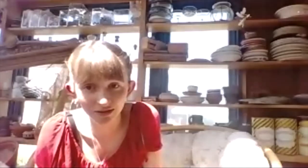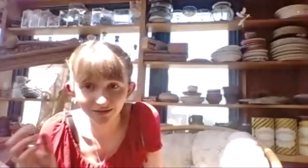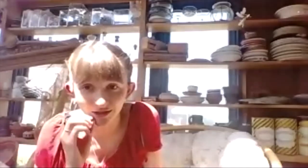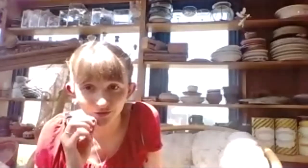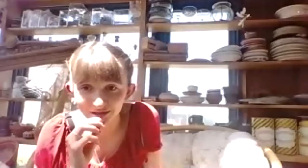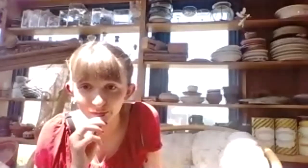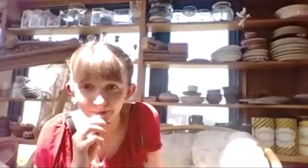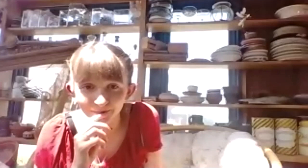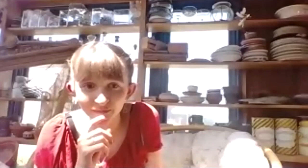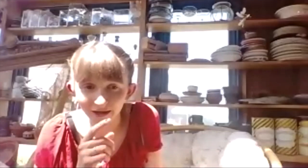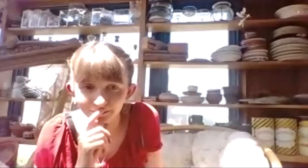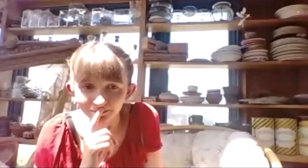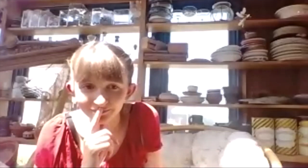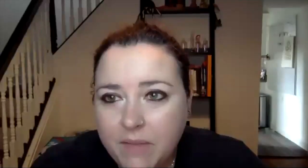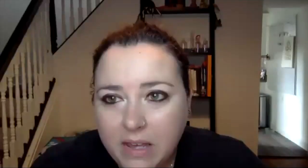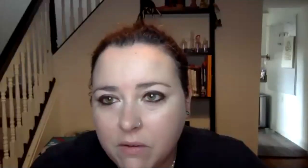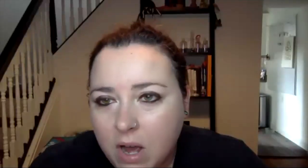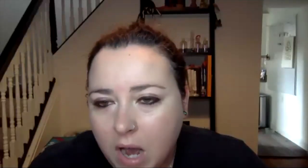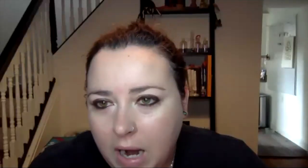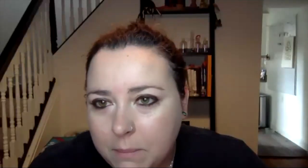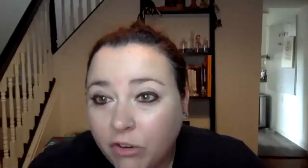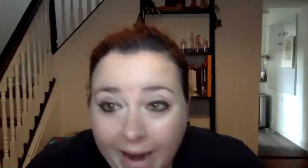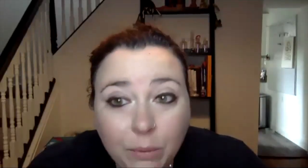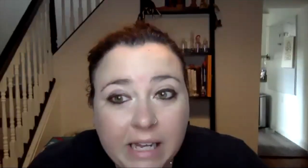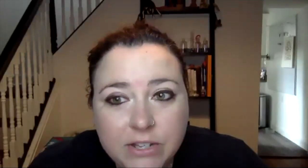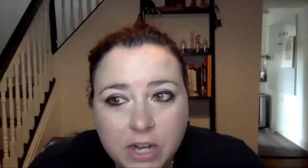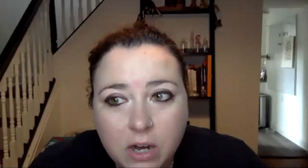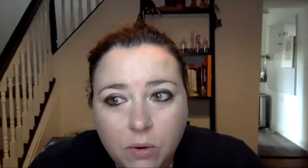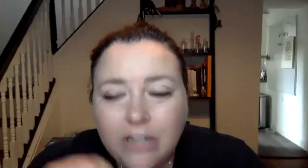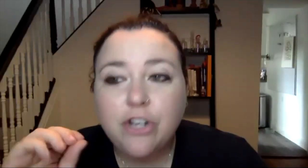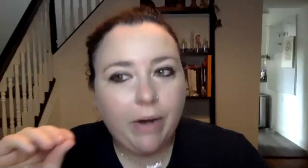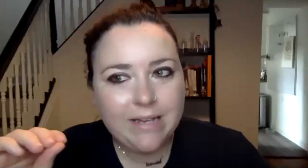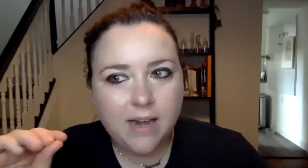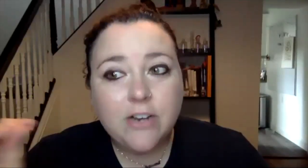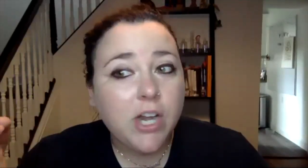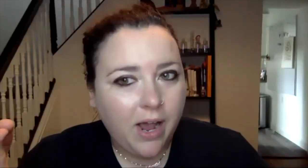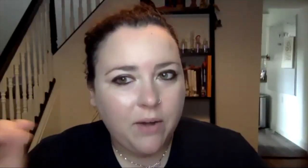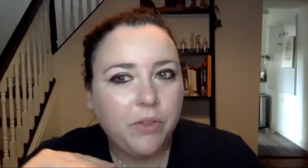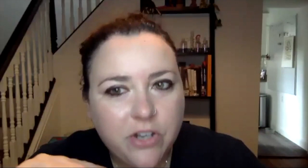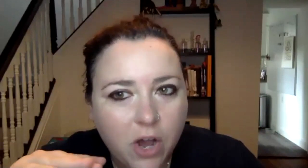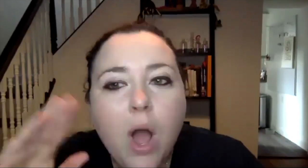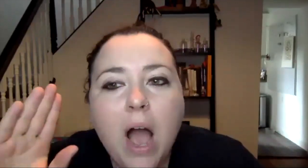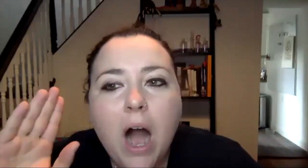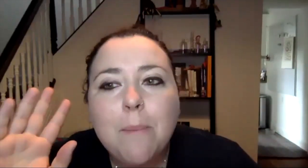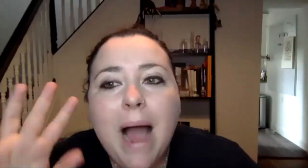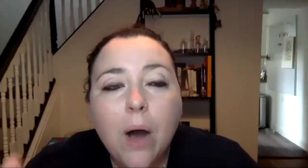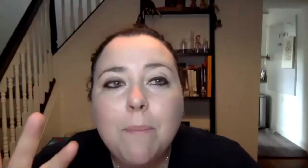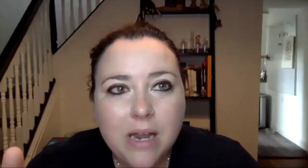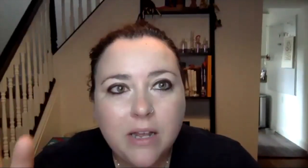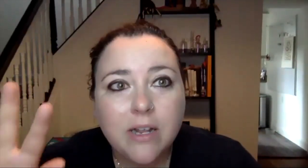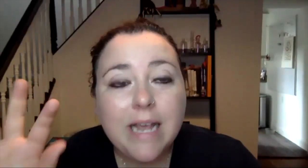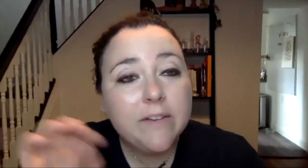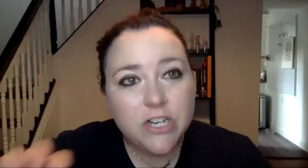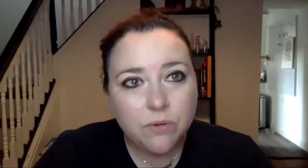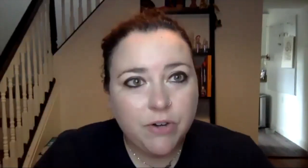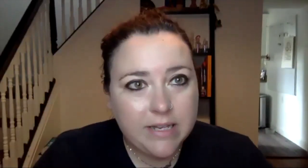be incorrect, but yeah. Awesome, thank you. Grant would like to know, actually Grayson, age 9, would like to know, how